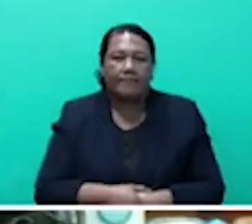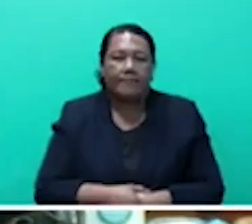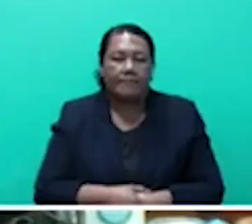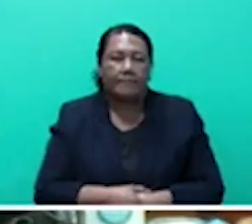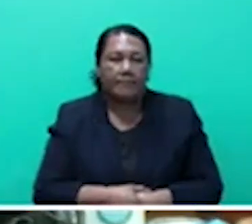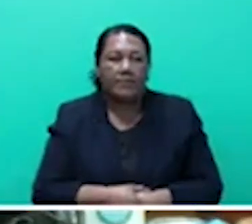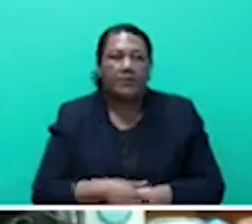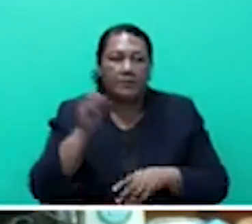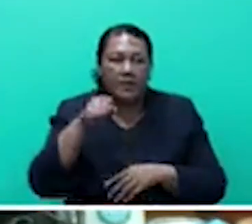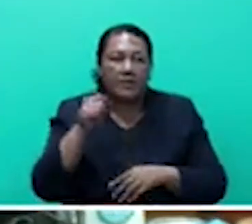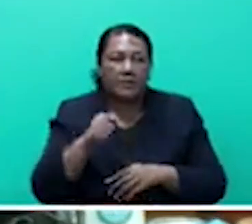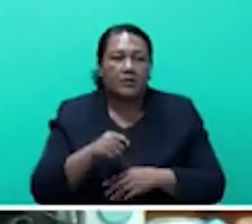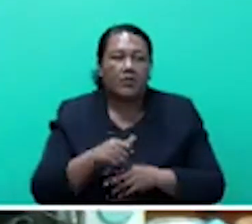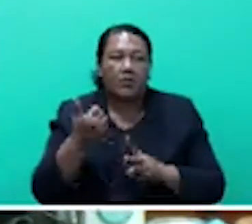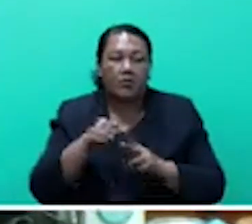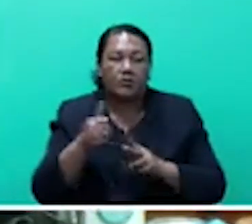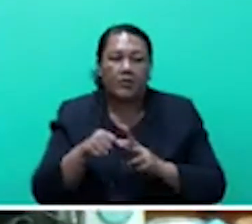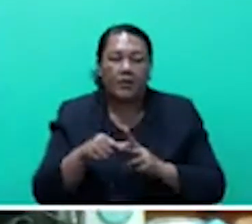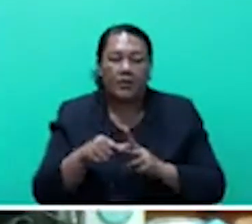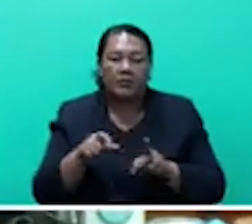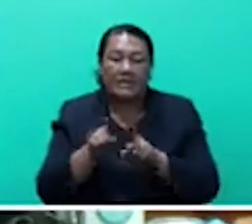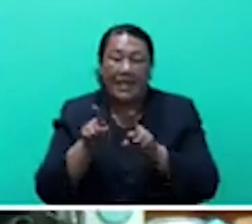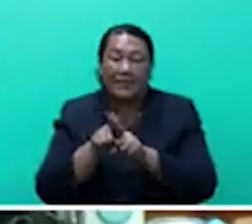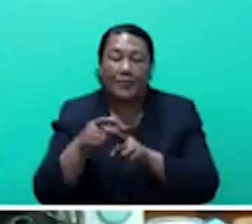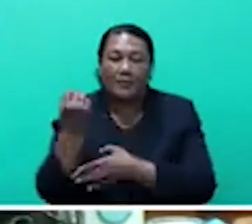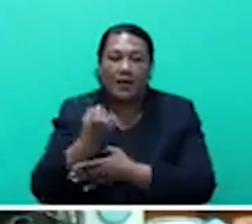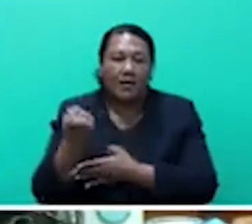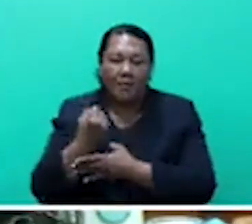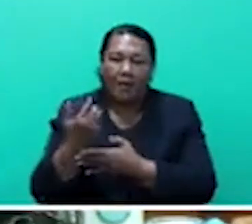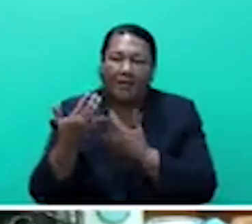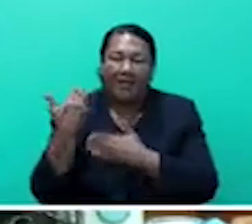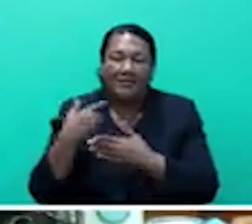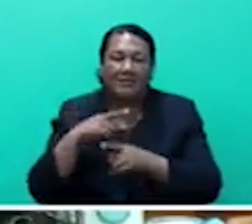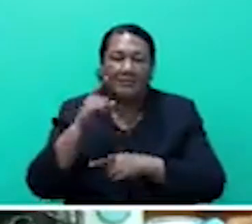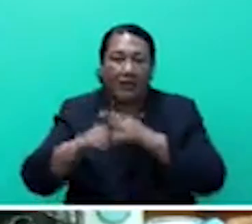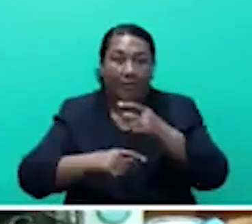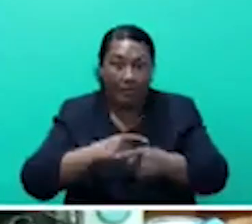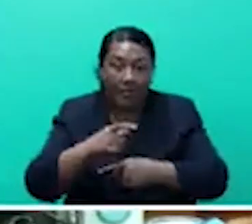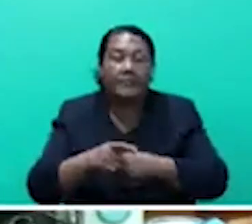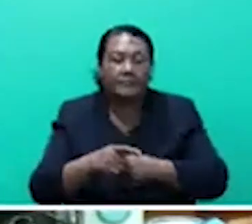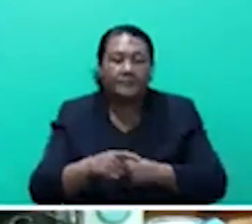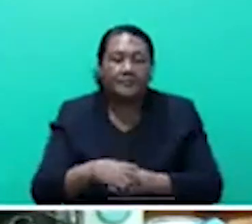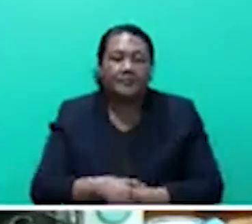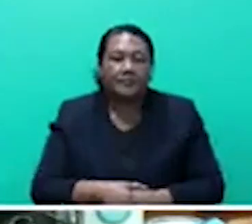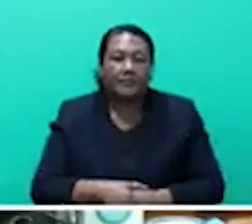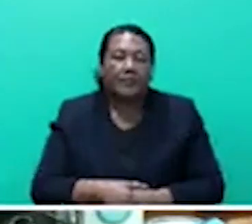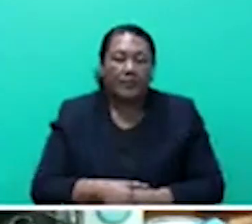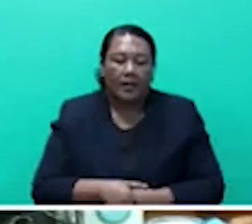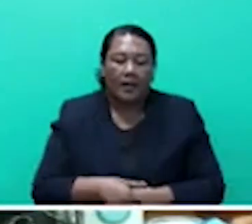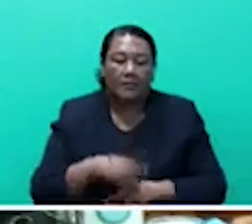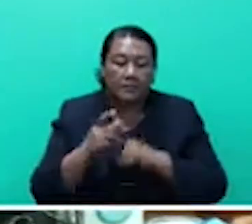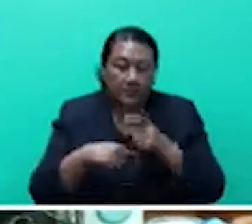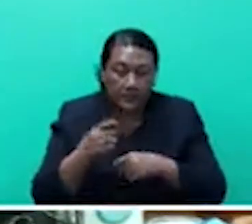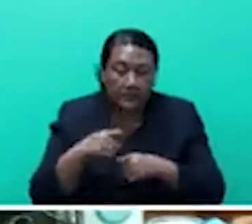course we have been peer-reviewed by Samoa in the last cycle, and the next cycle, of course, is going to be due very